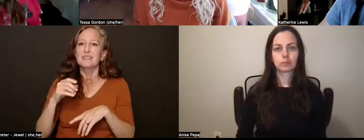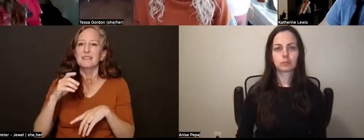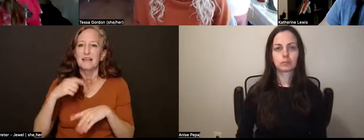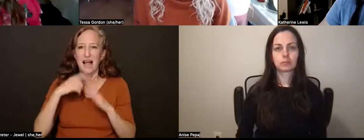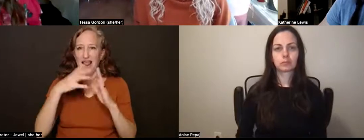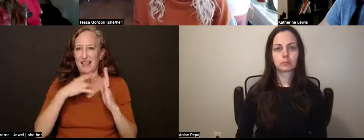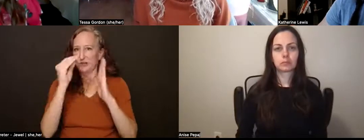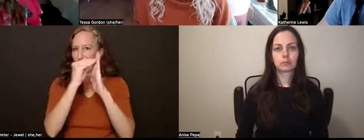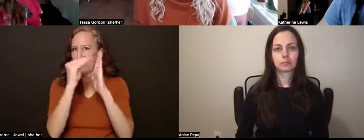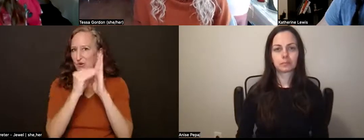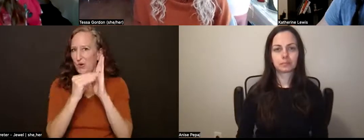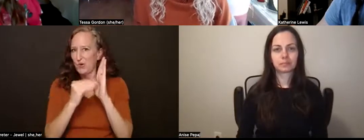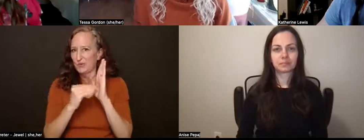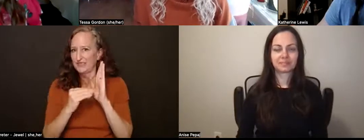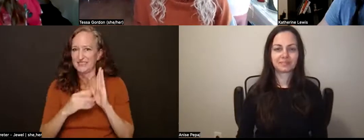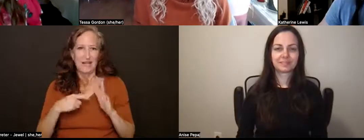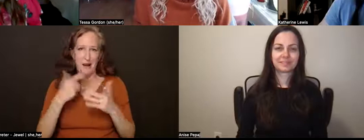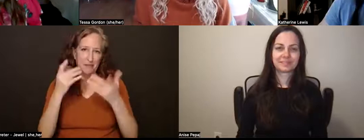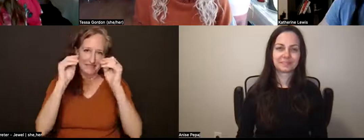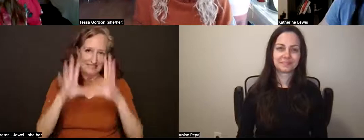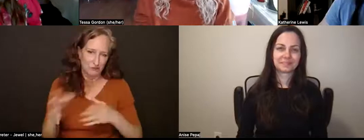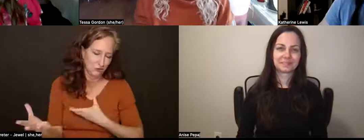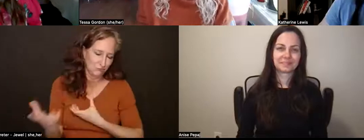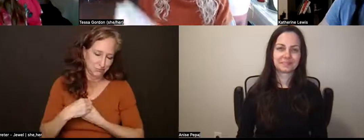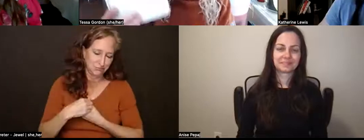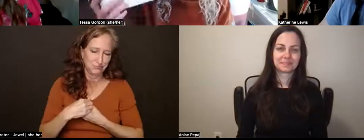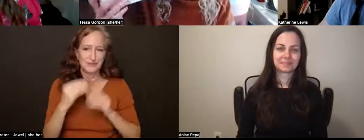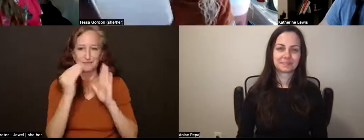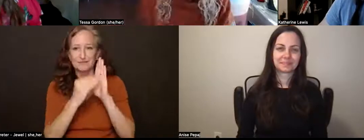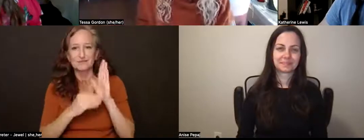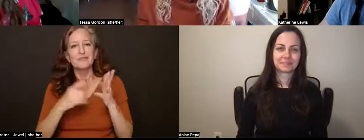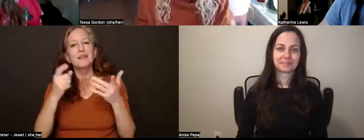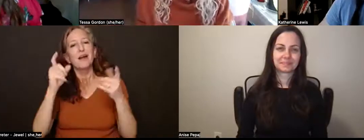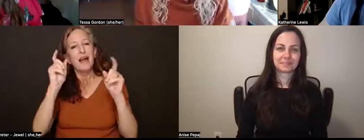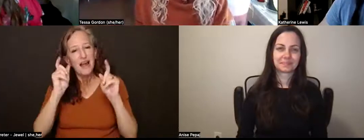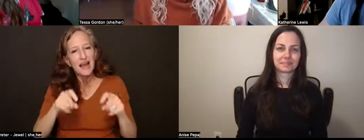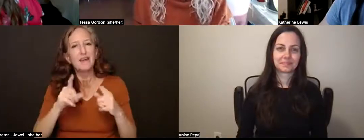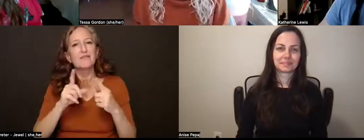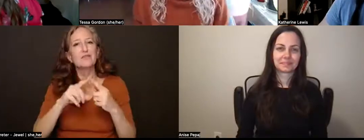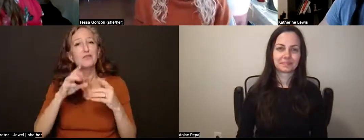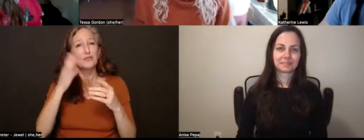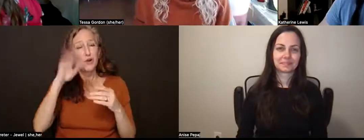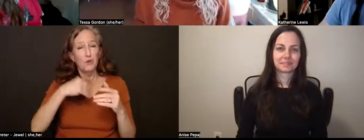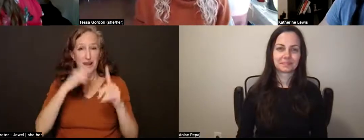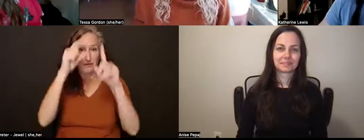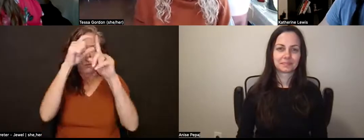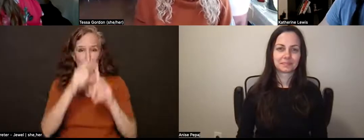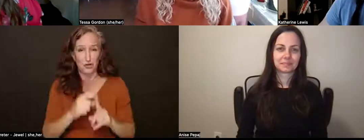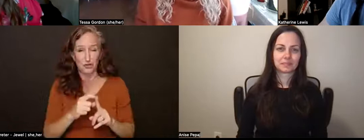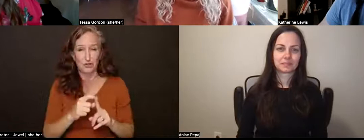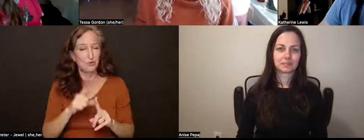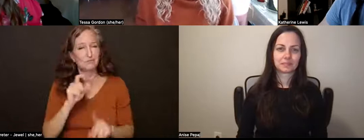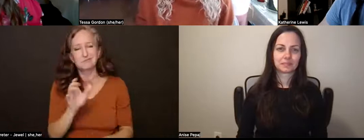taker, I like to take notes of this. I'm such a teacher. We've got to move beyond these words, because I've read